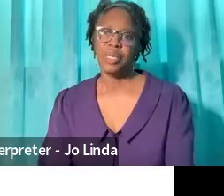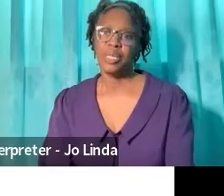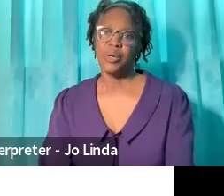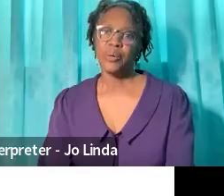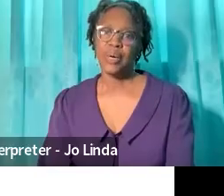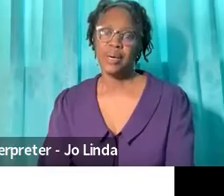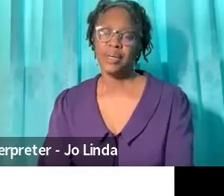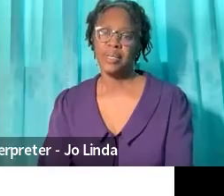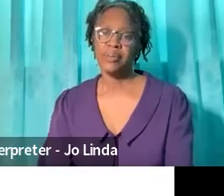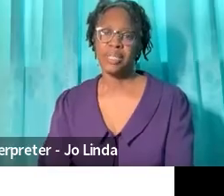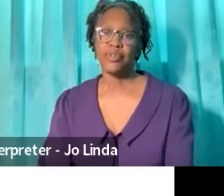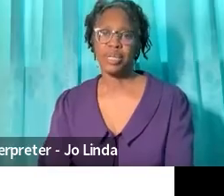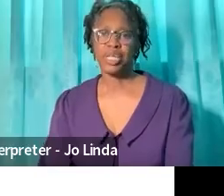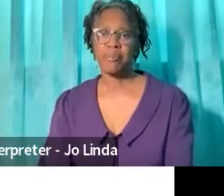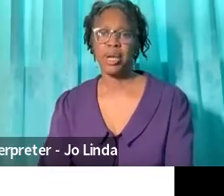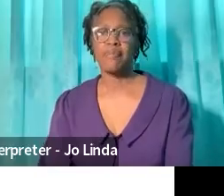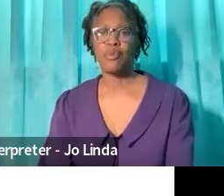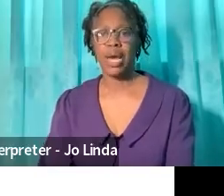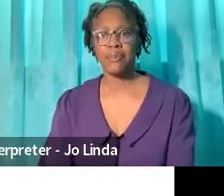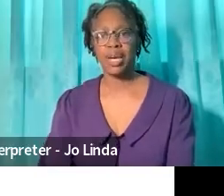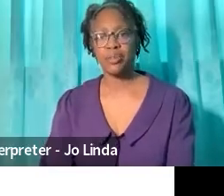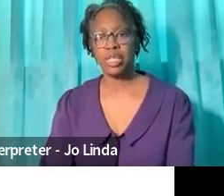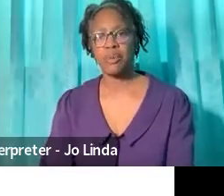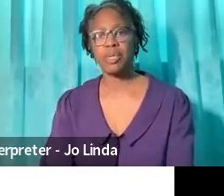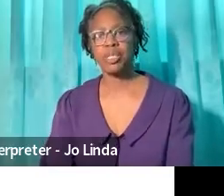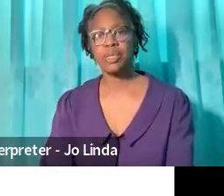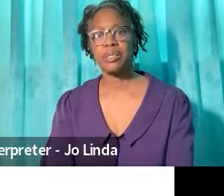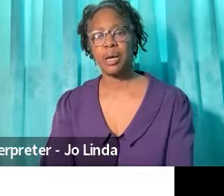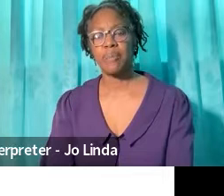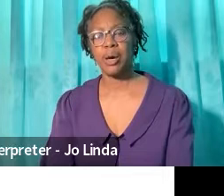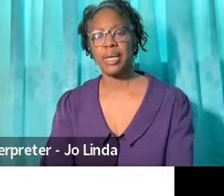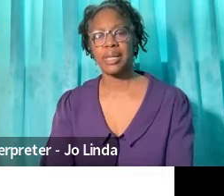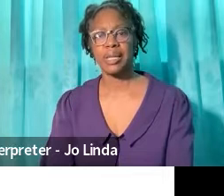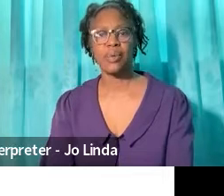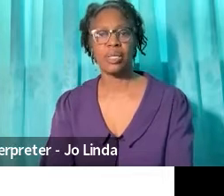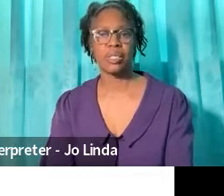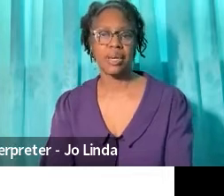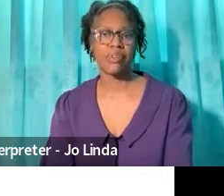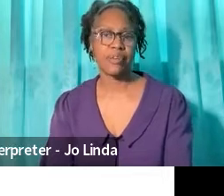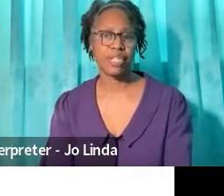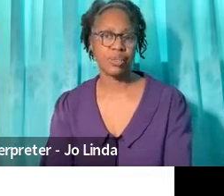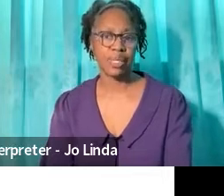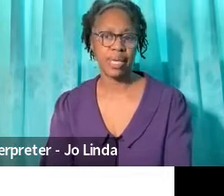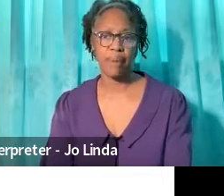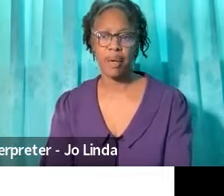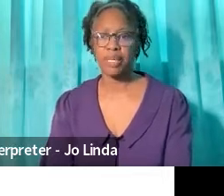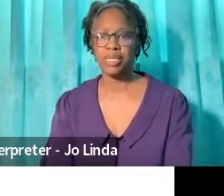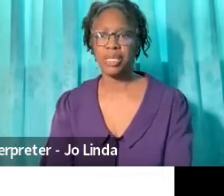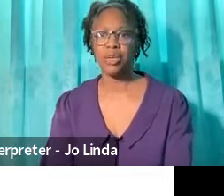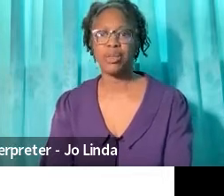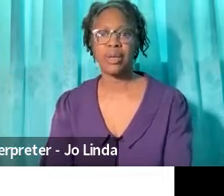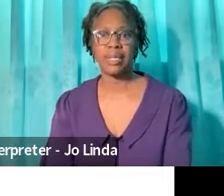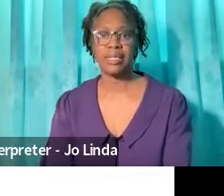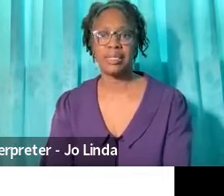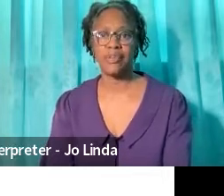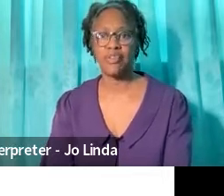Right. So we know there is information about a variety of countries, but we do want to talk about exactly what it looks like for deaf children and that population